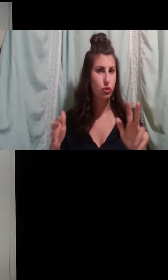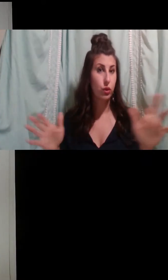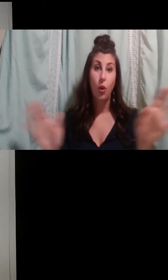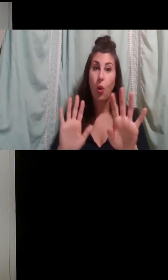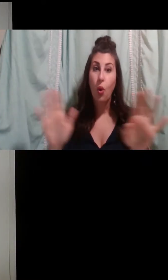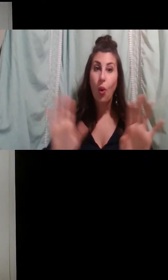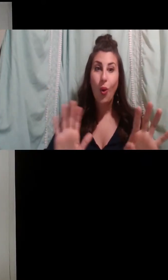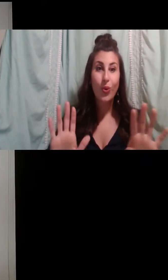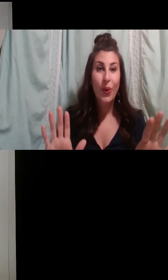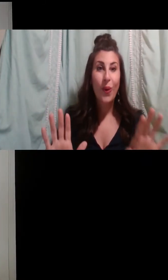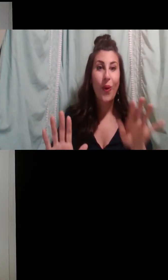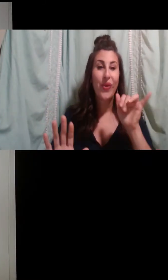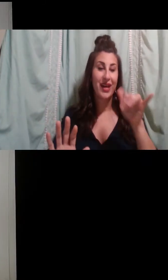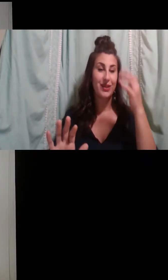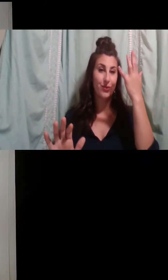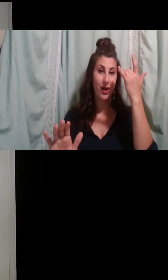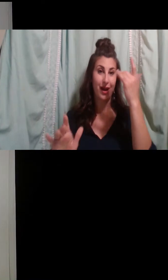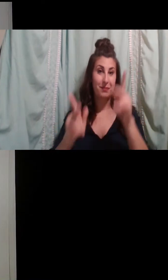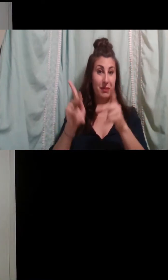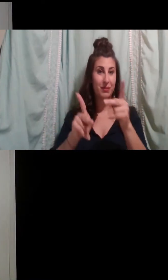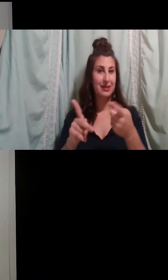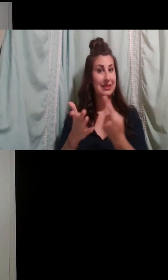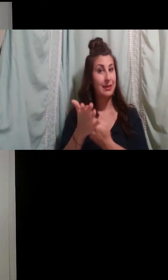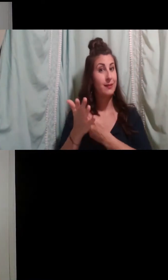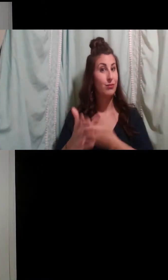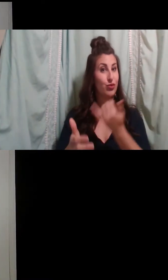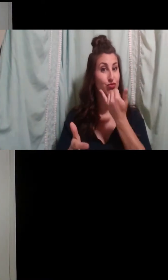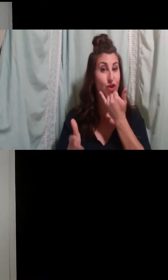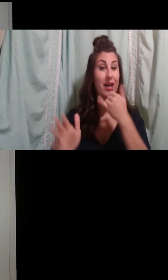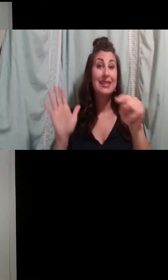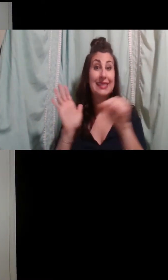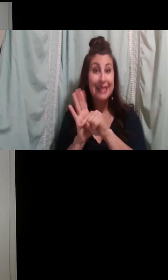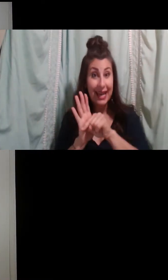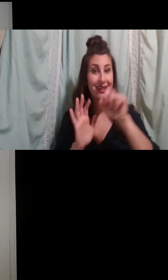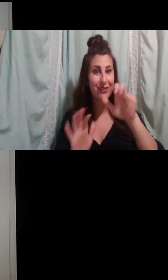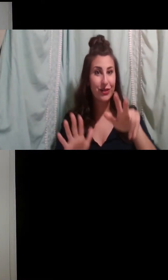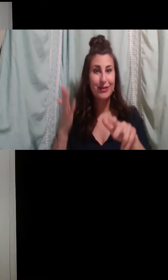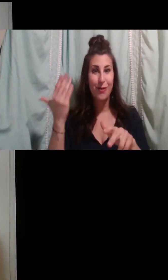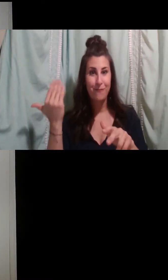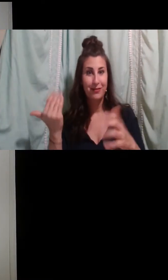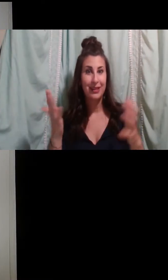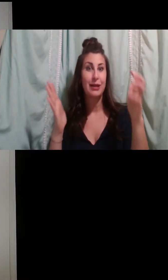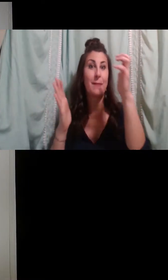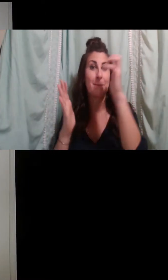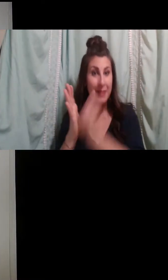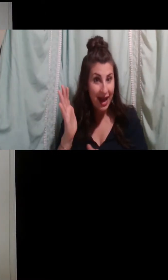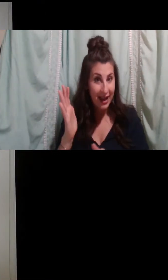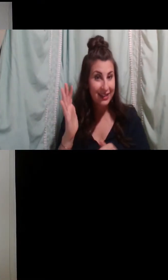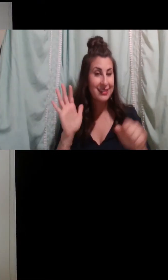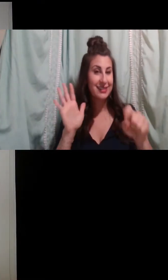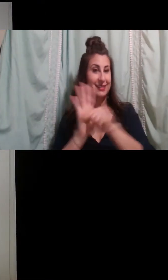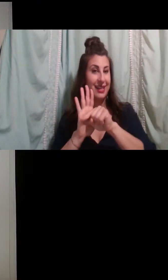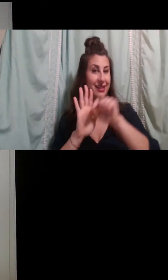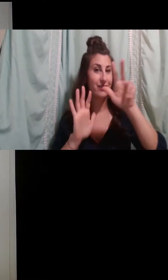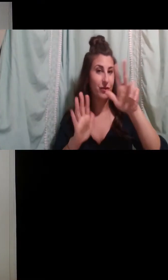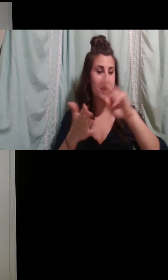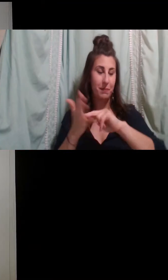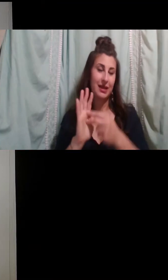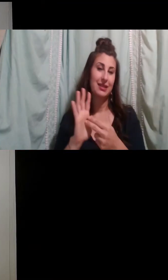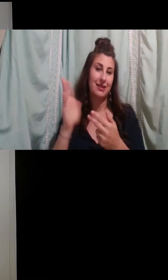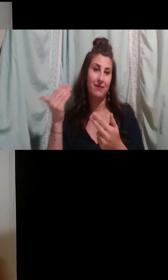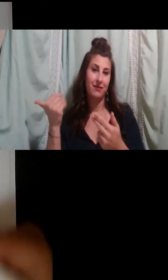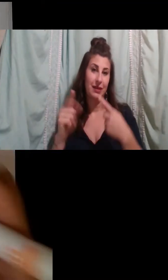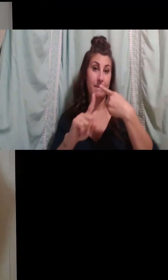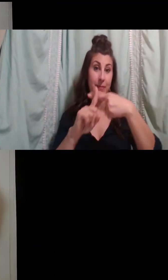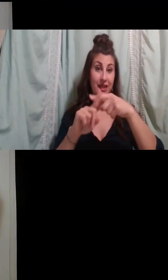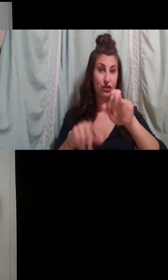minus 3 there. No, that's where people get this part wrong. It's a negative 3, so it's 15 minus negative 3. And that turns into 15